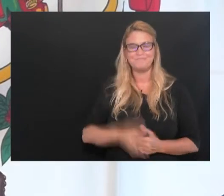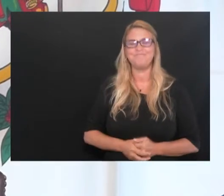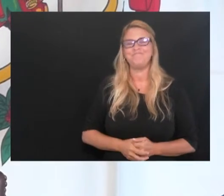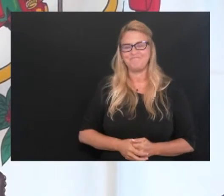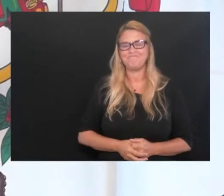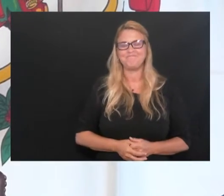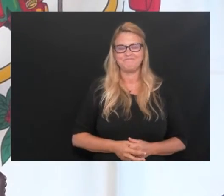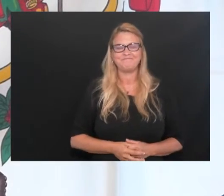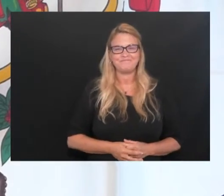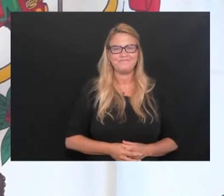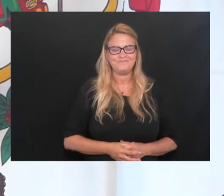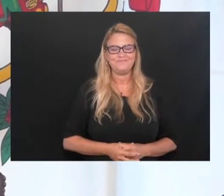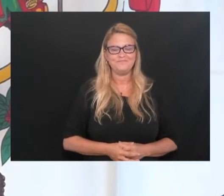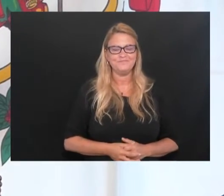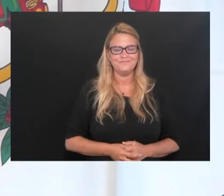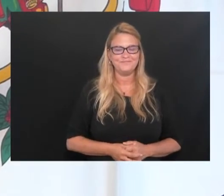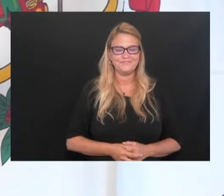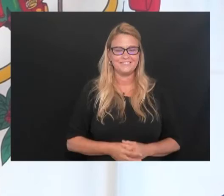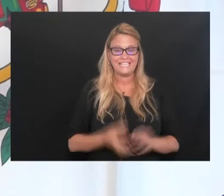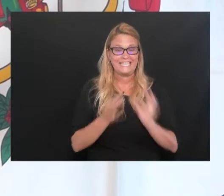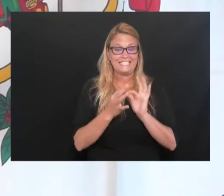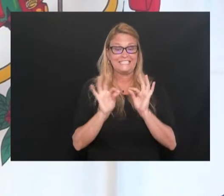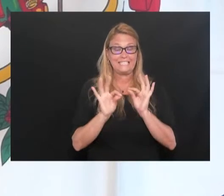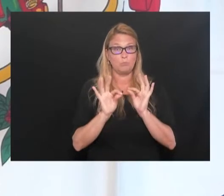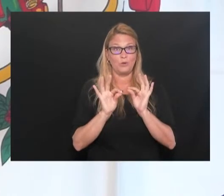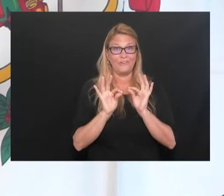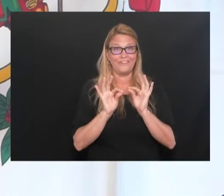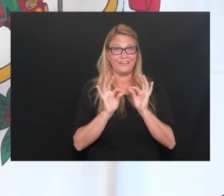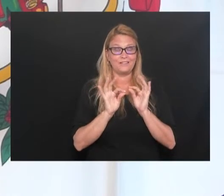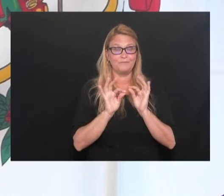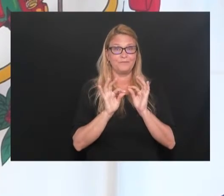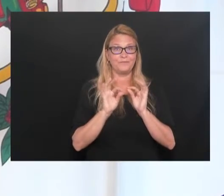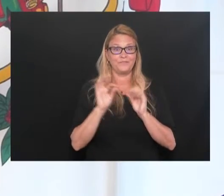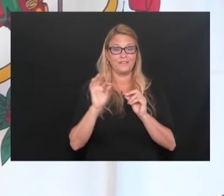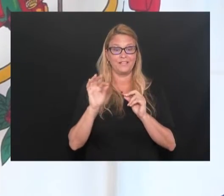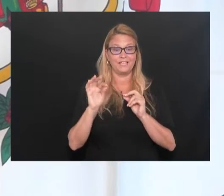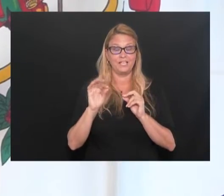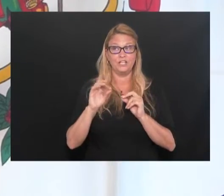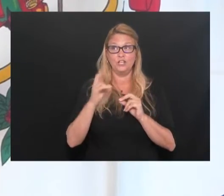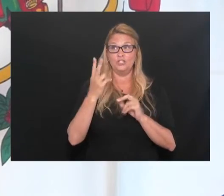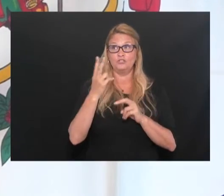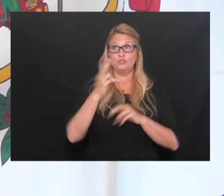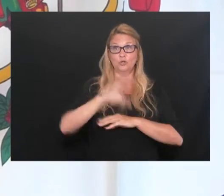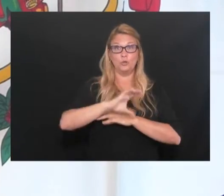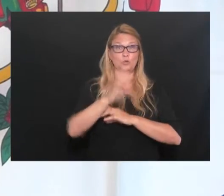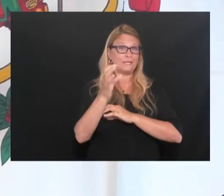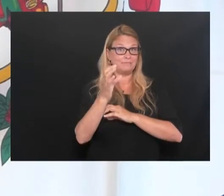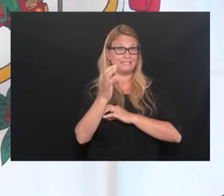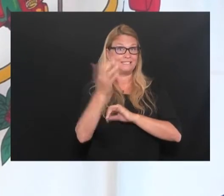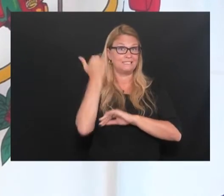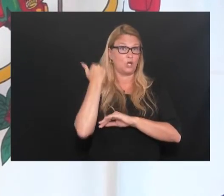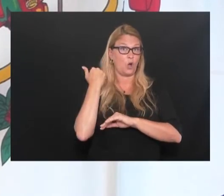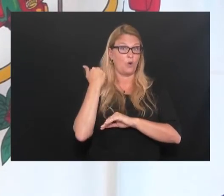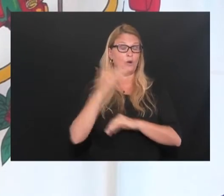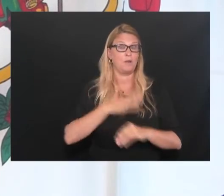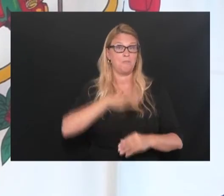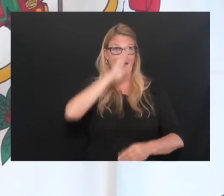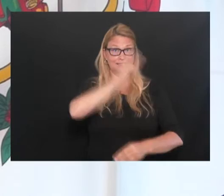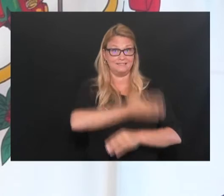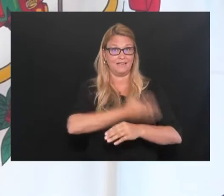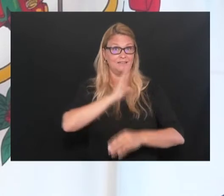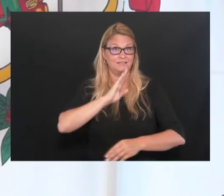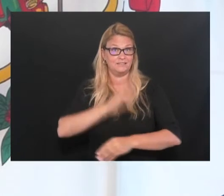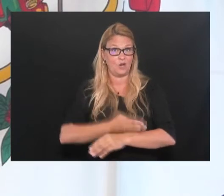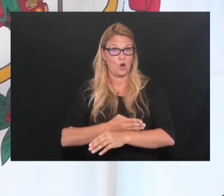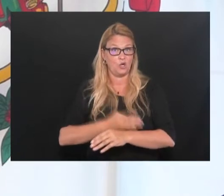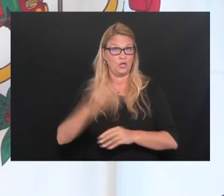It is really just as simple. Christmas before last, my son and daughter